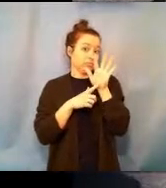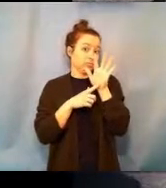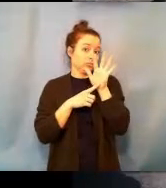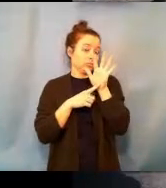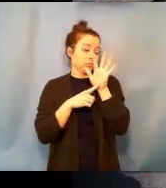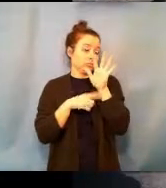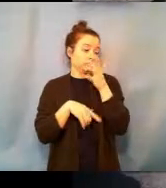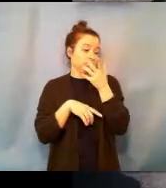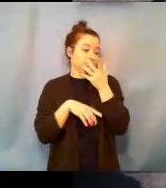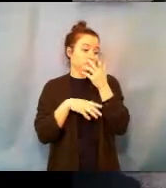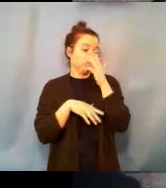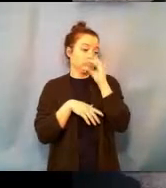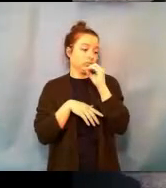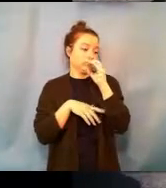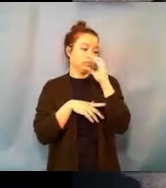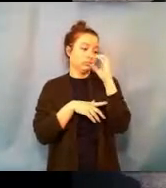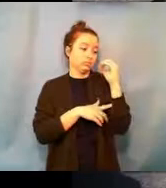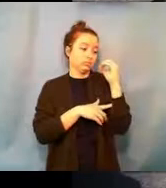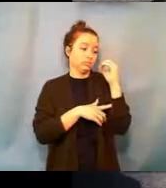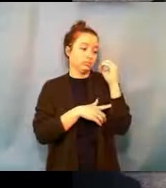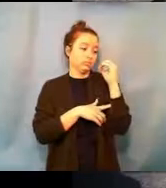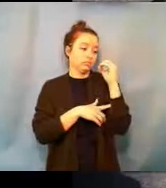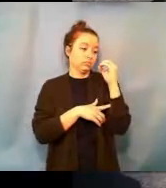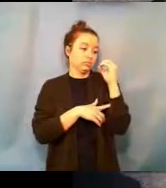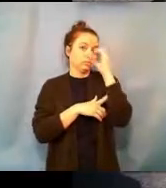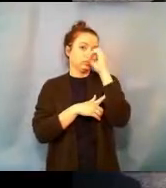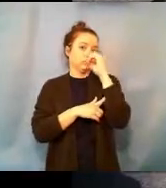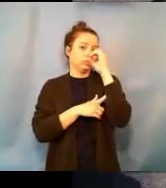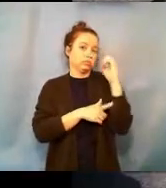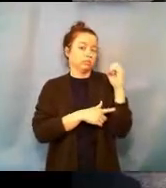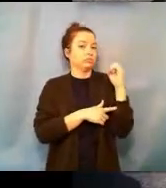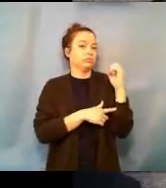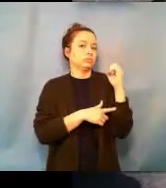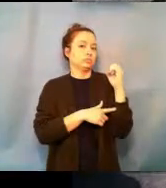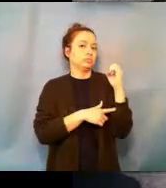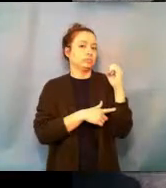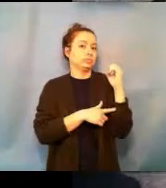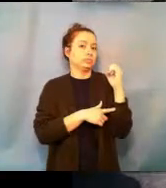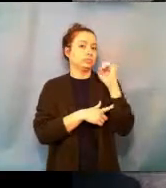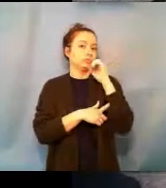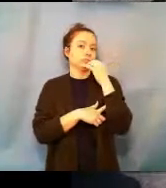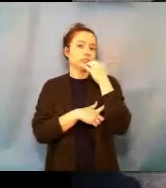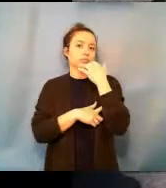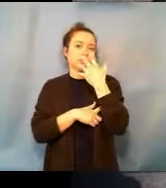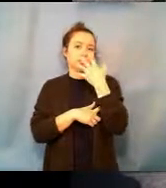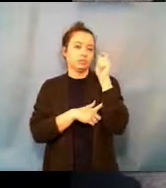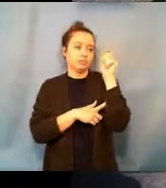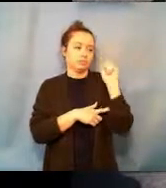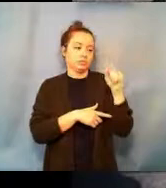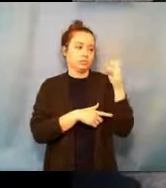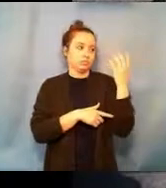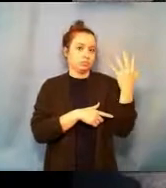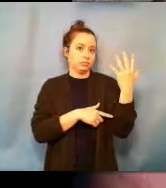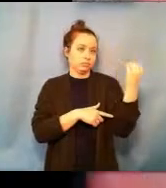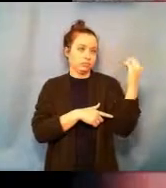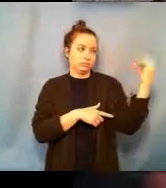5. And he's pointing at the 12, so he gets to say o'clock. So 5